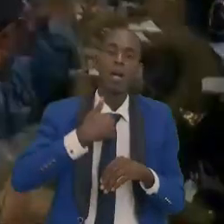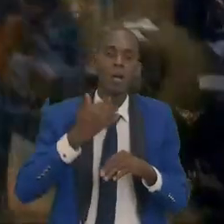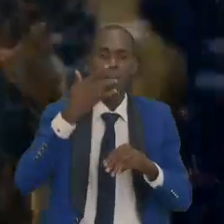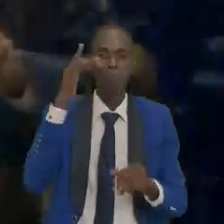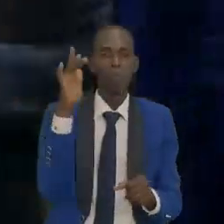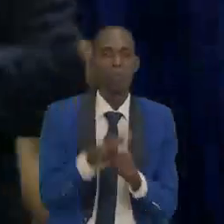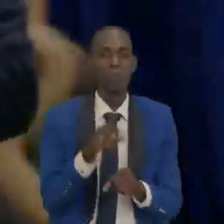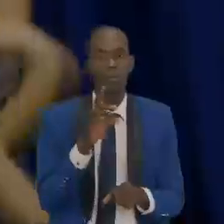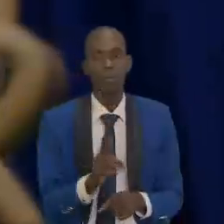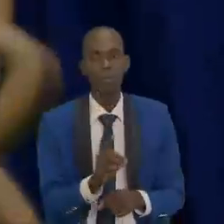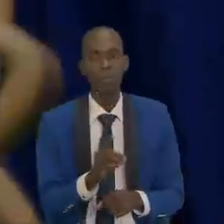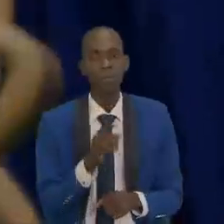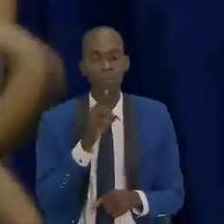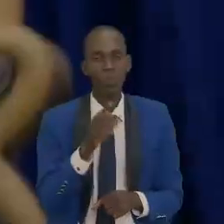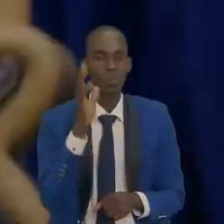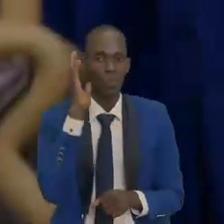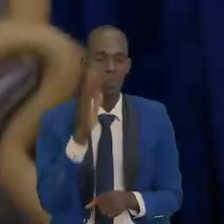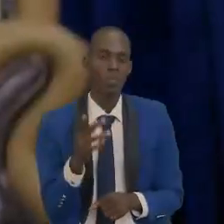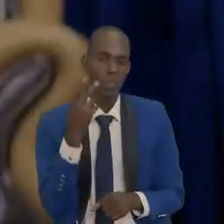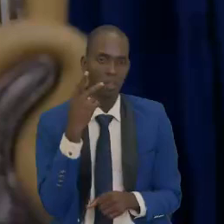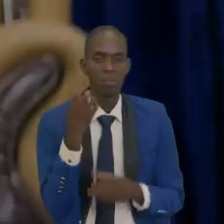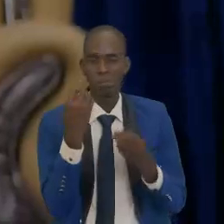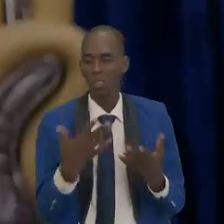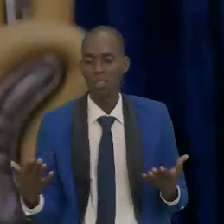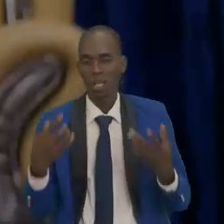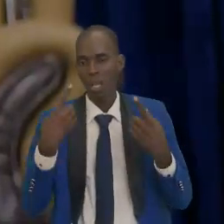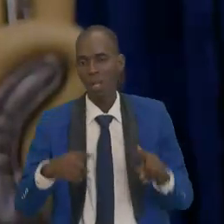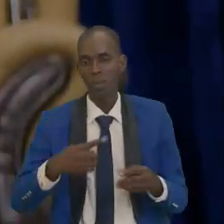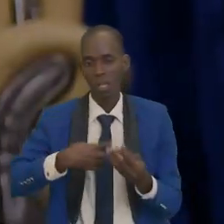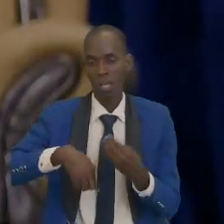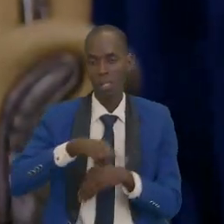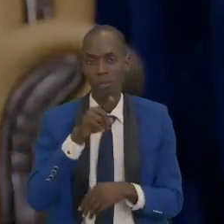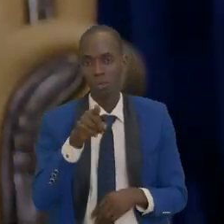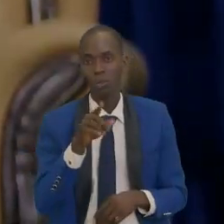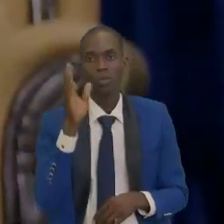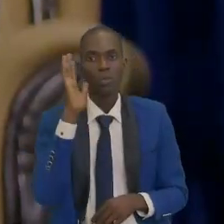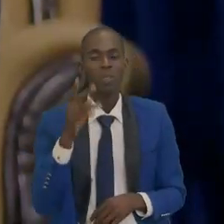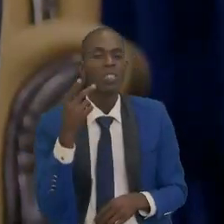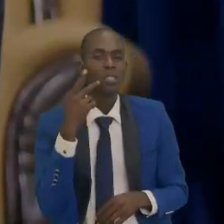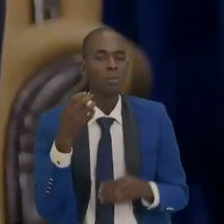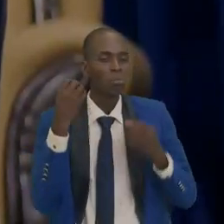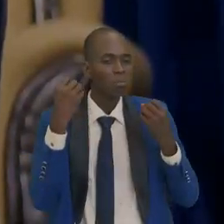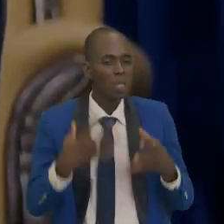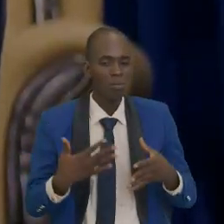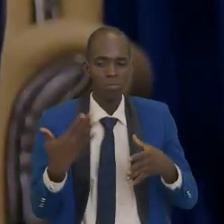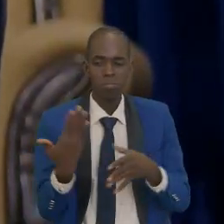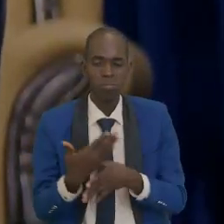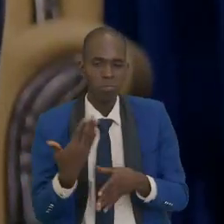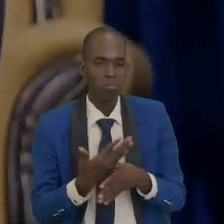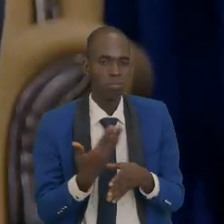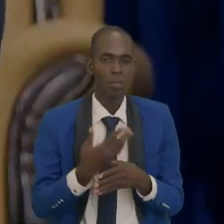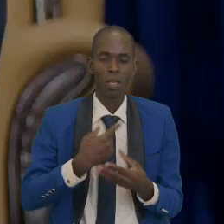you will see many things around you you see many distractions around you